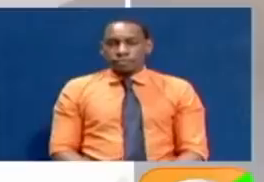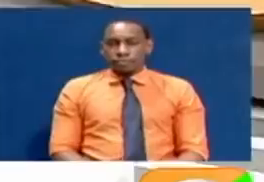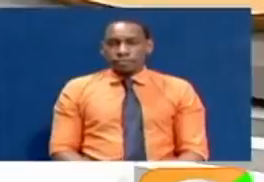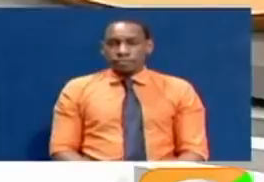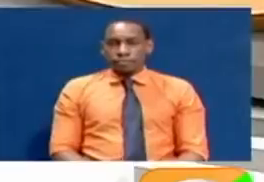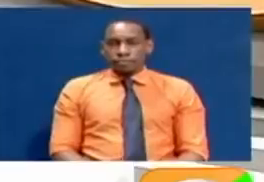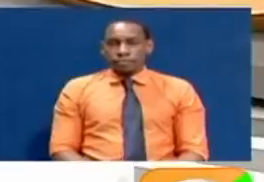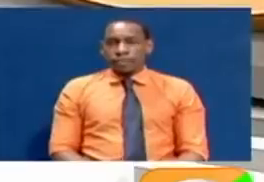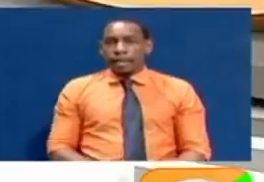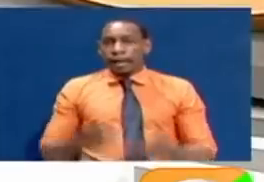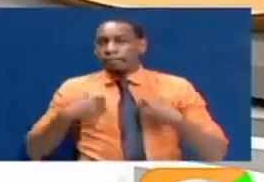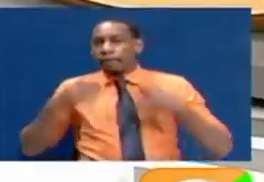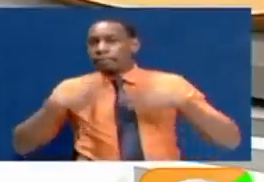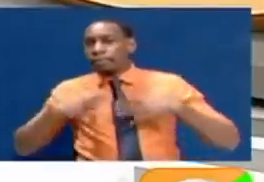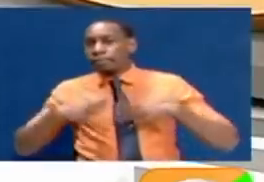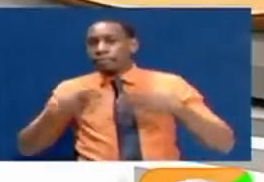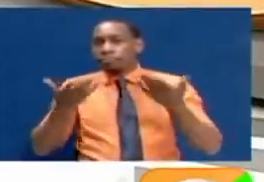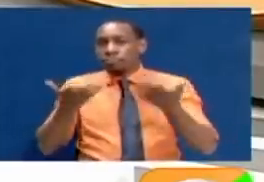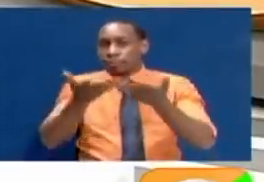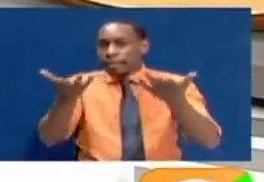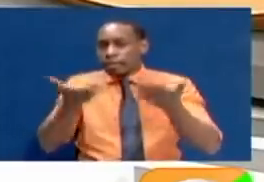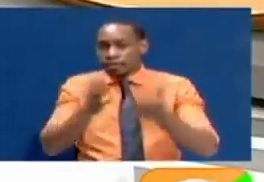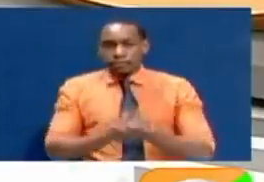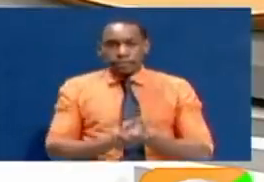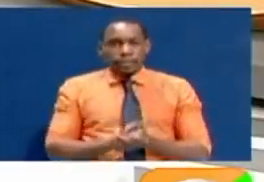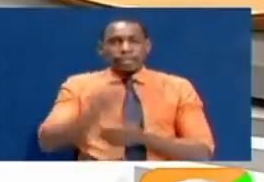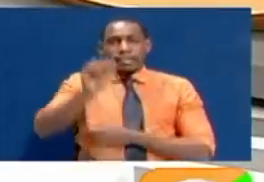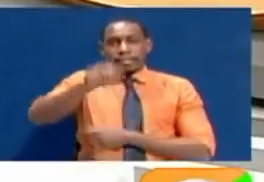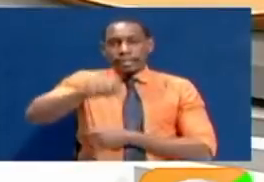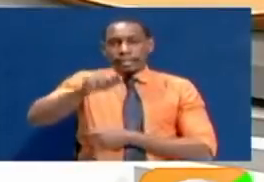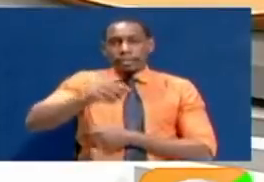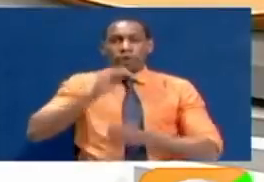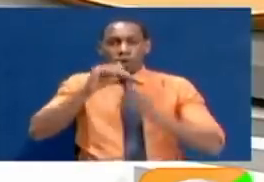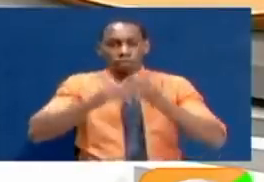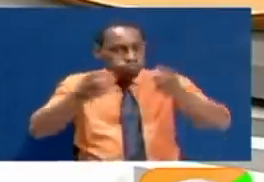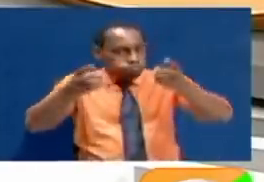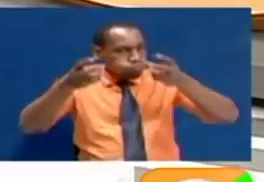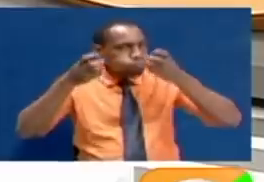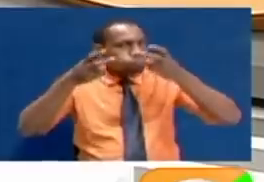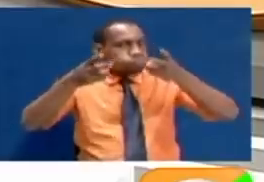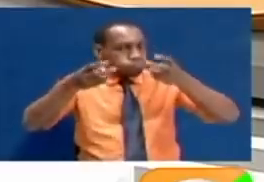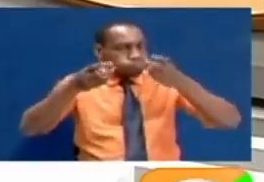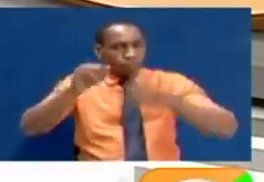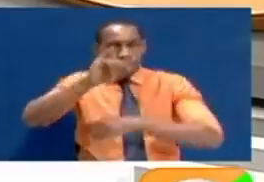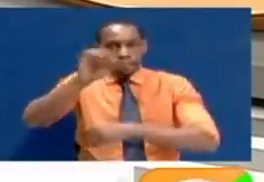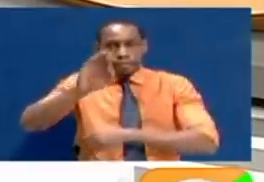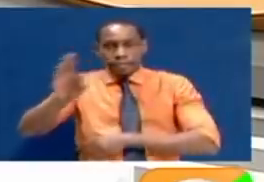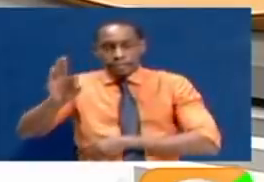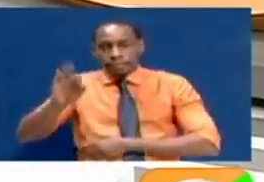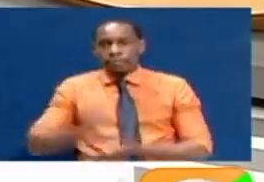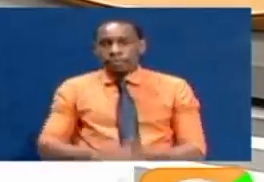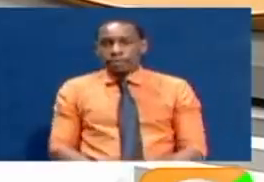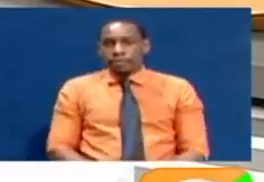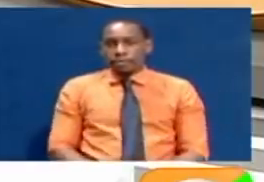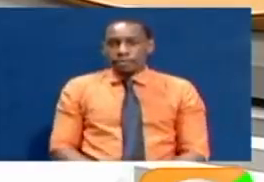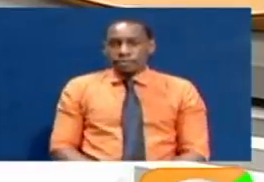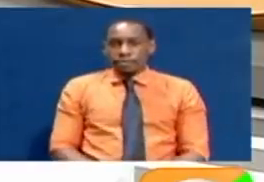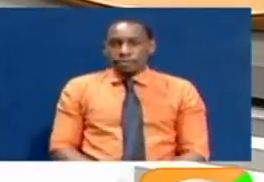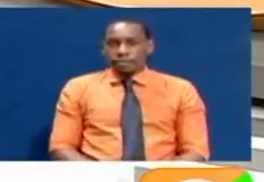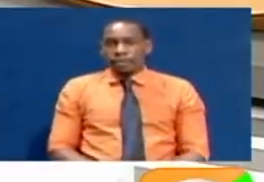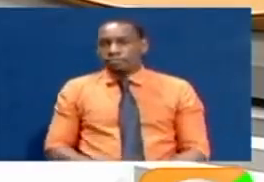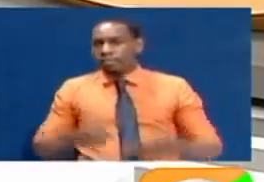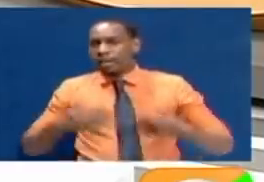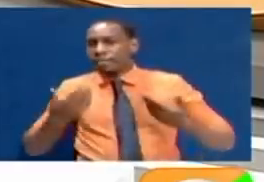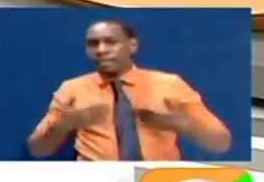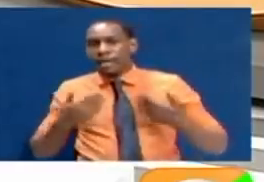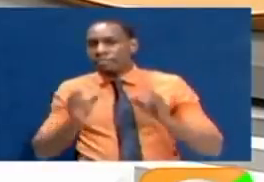a crowd there with you, Chris. Yes, they are all listening to you, Jeff. And yeah, you don't seem very happy to